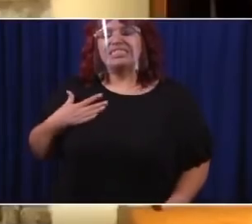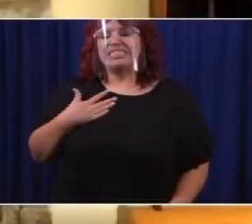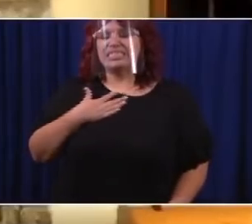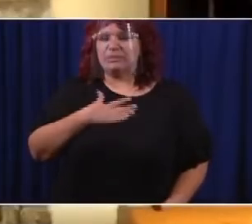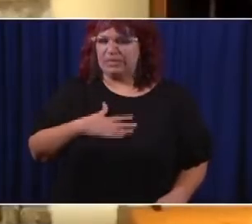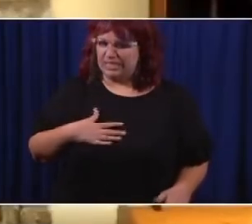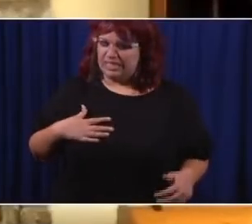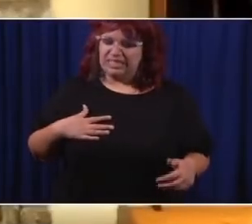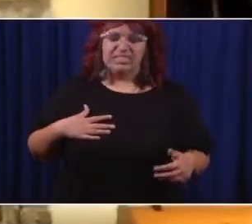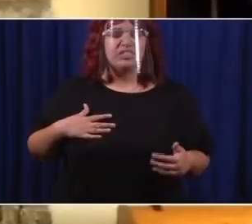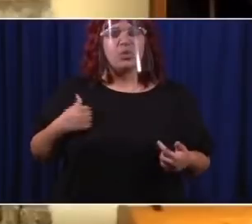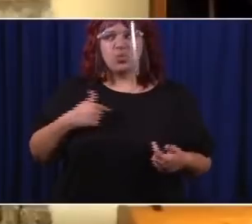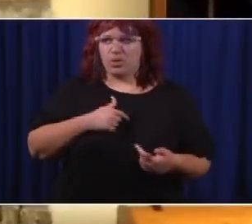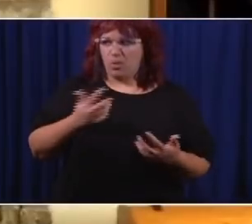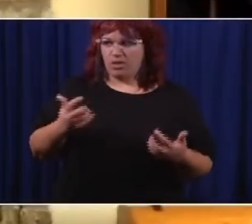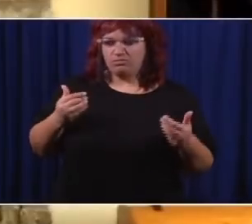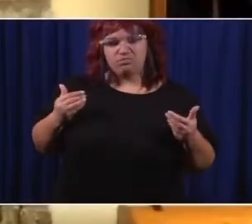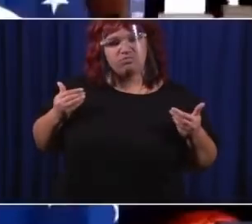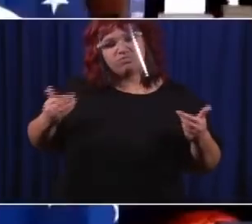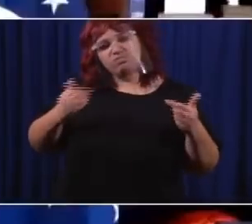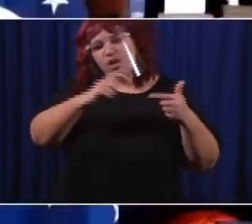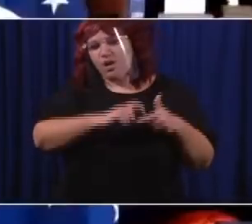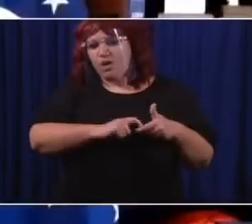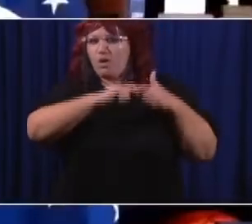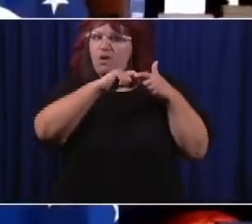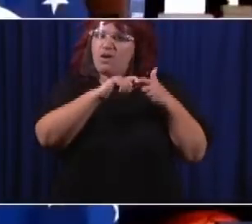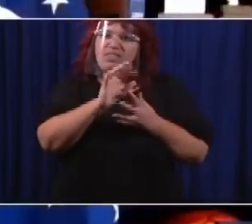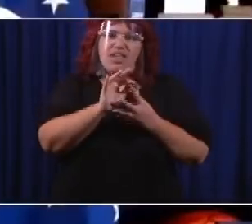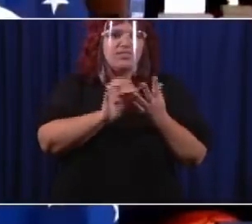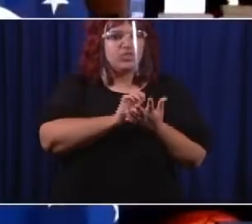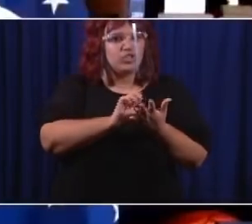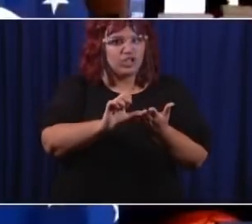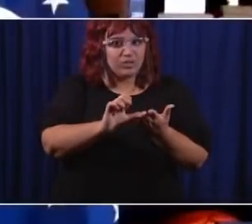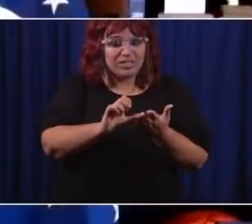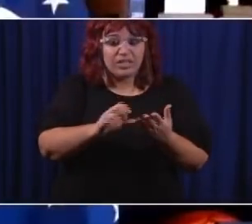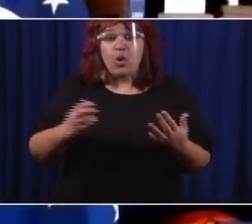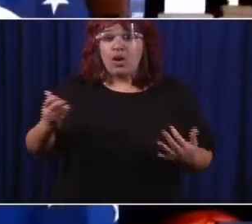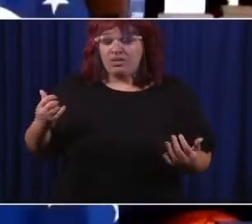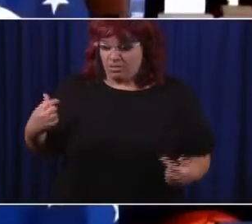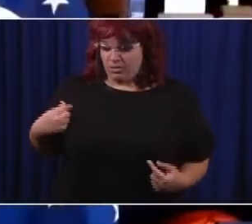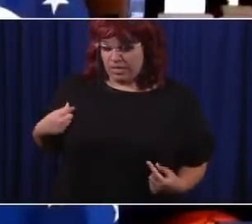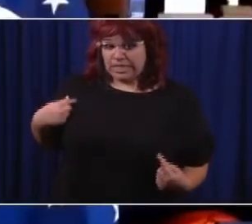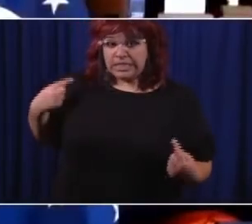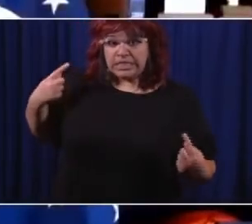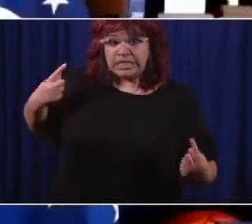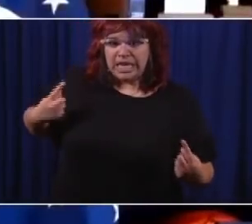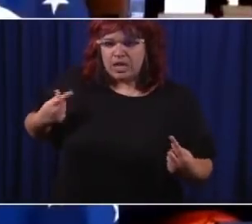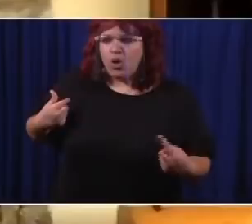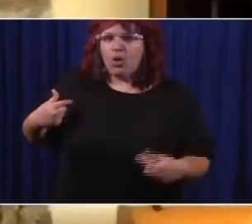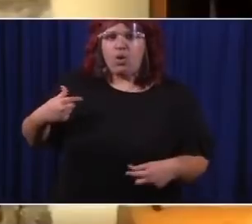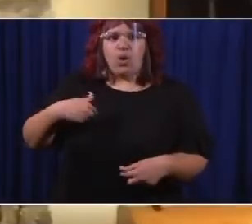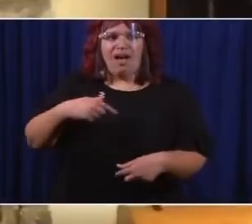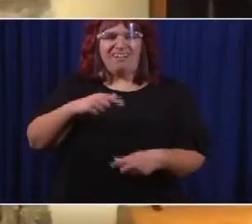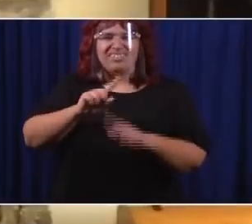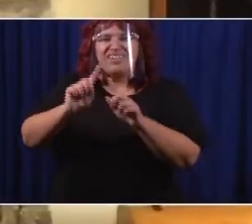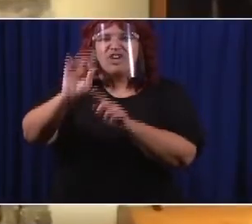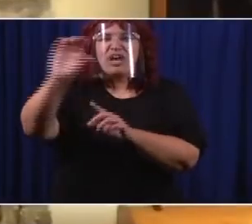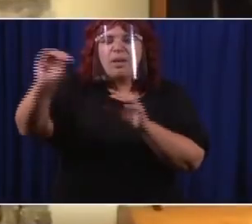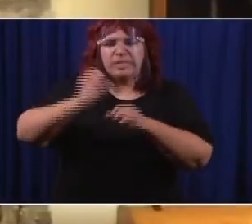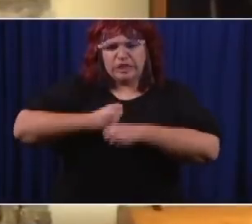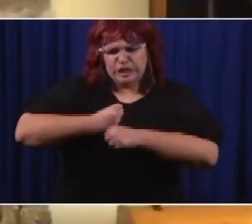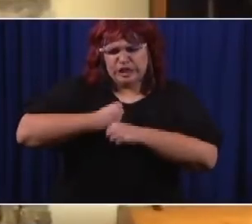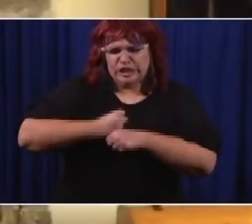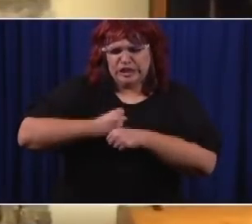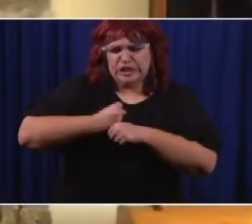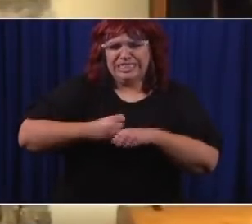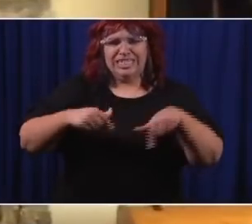surgeries. And we've built that out very well over time. So that helps mitigate that problem. And we have some